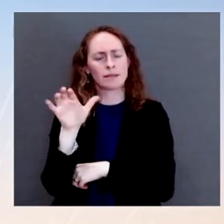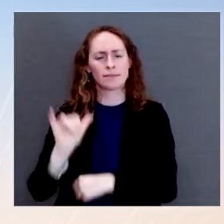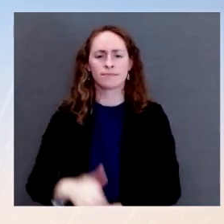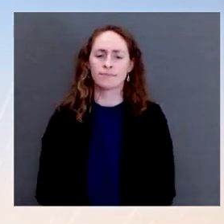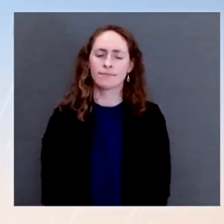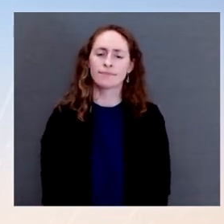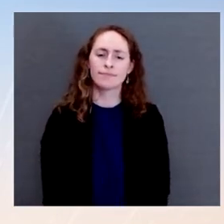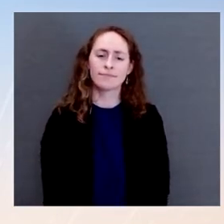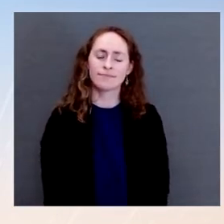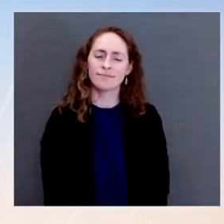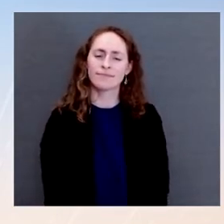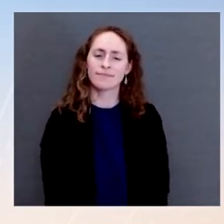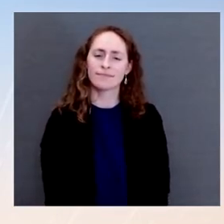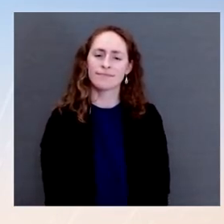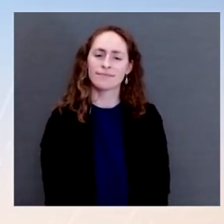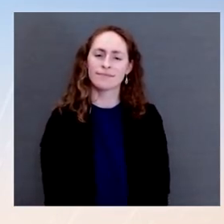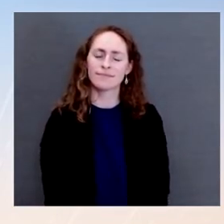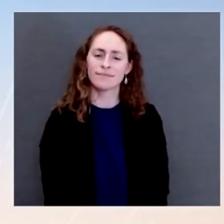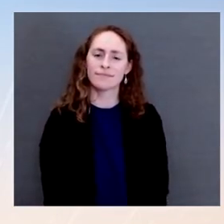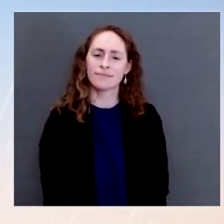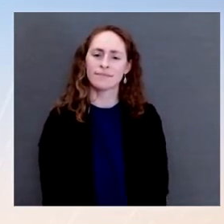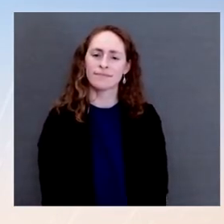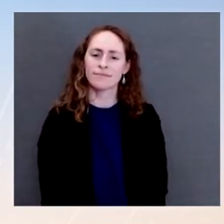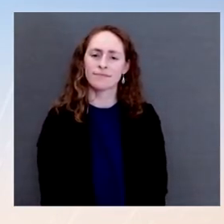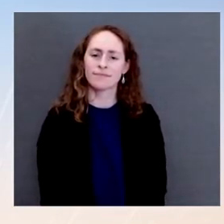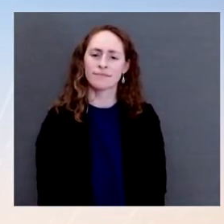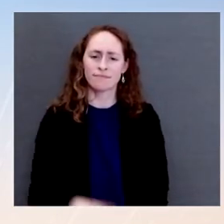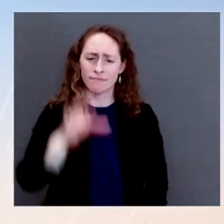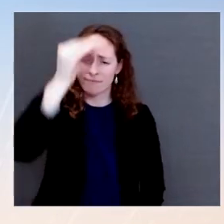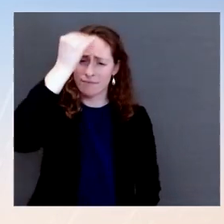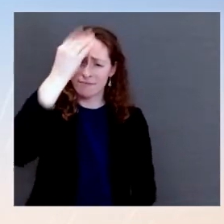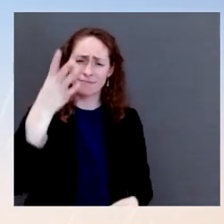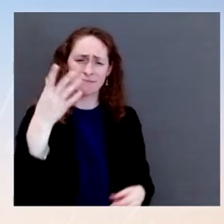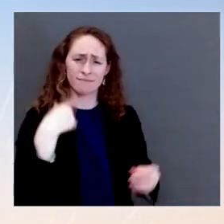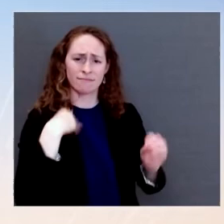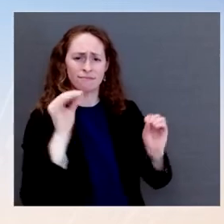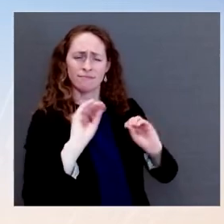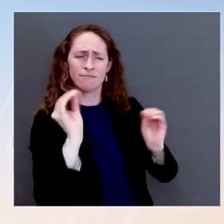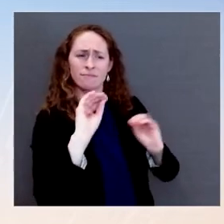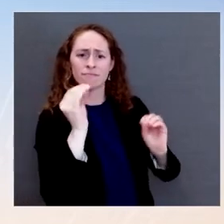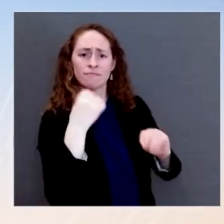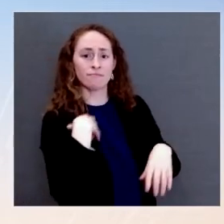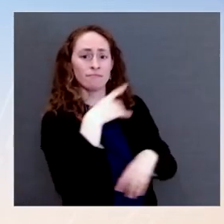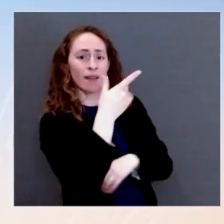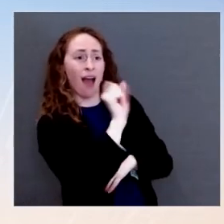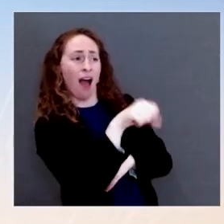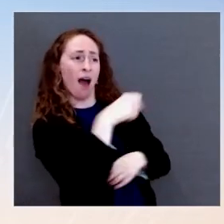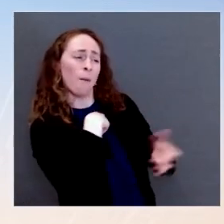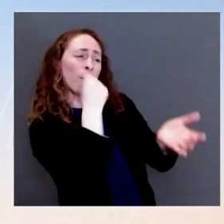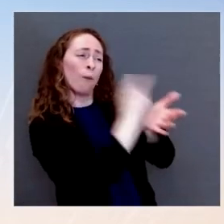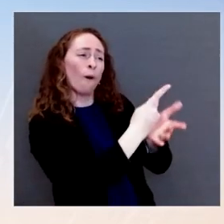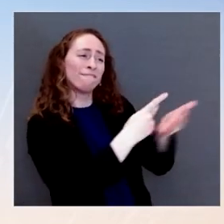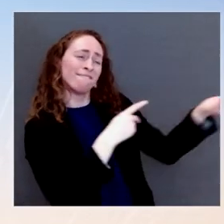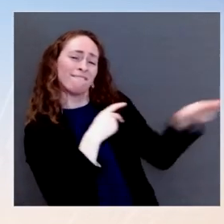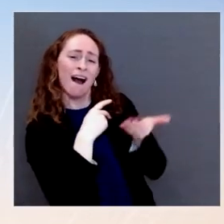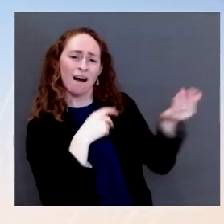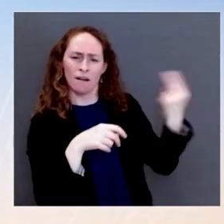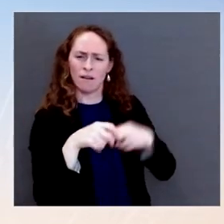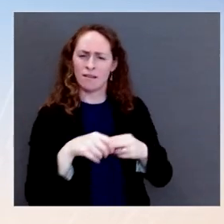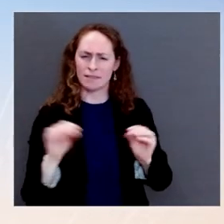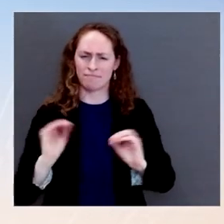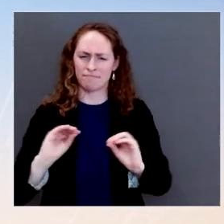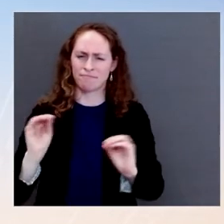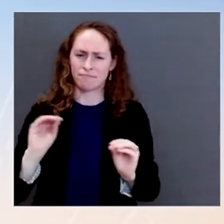voices and faces and representatives at the discussion. Go ahead. Thank you, Jen. You mentioned that Biden was obviously